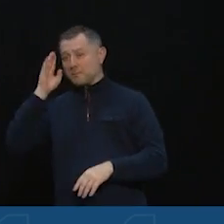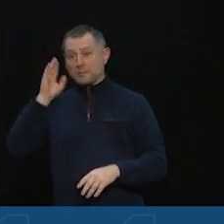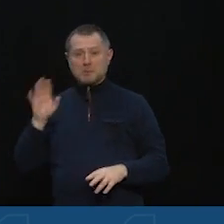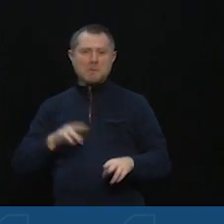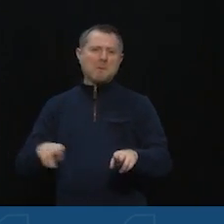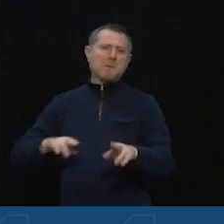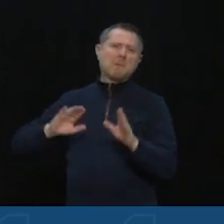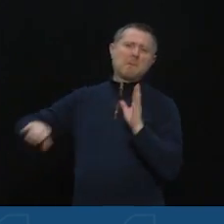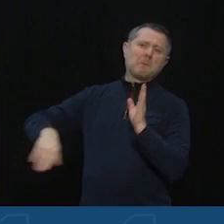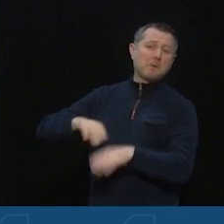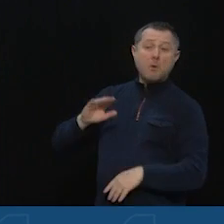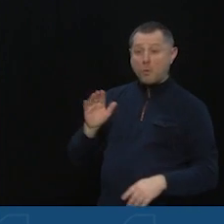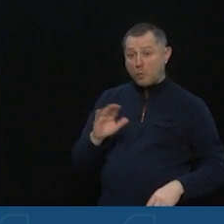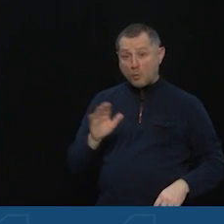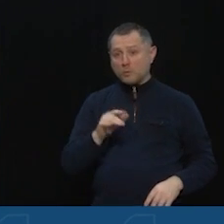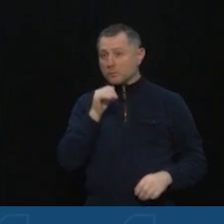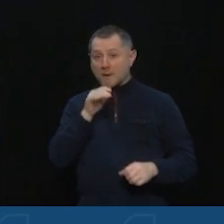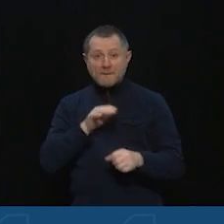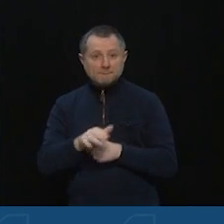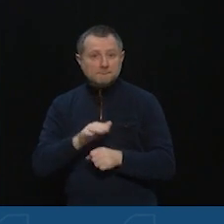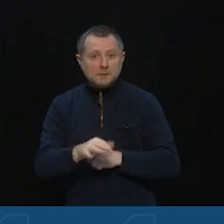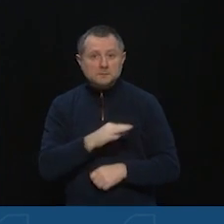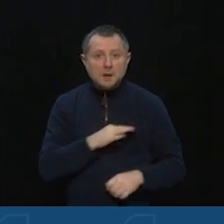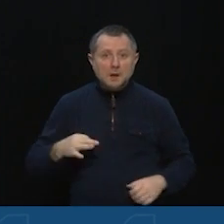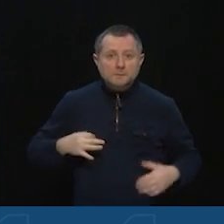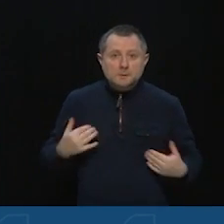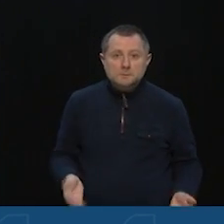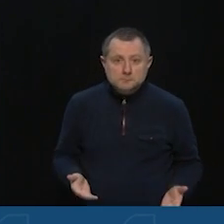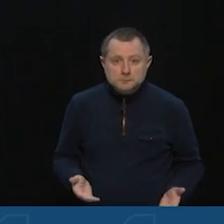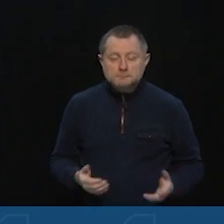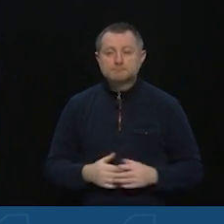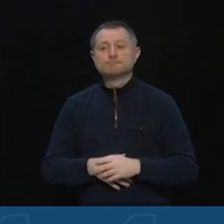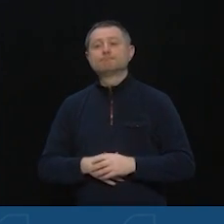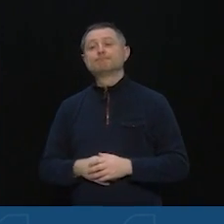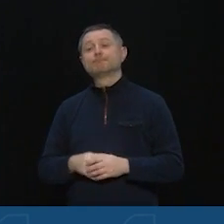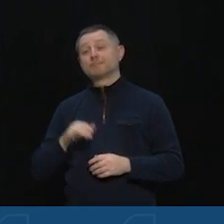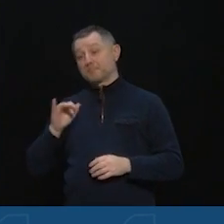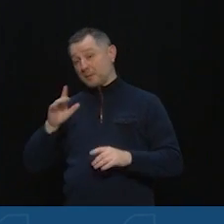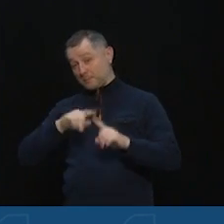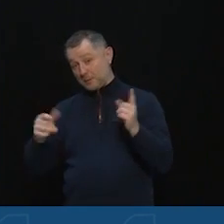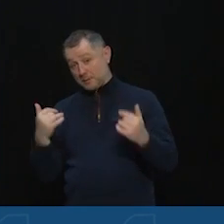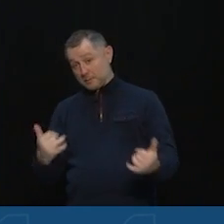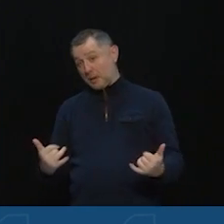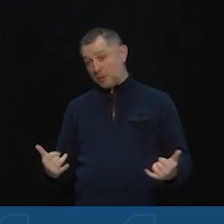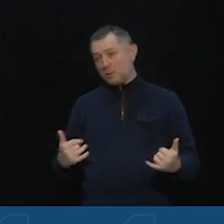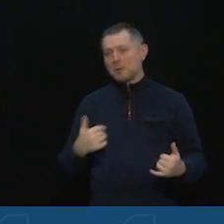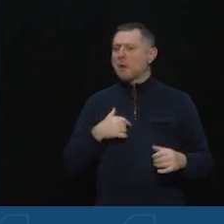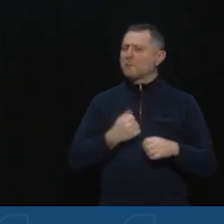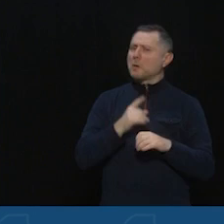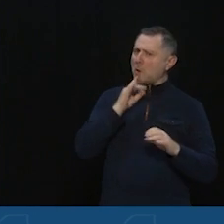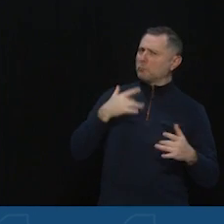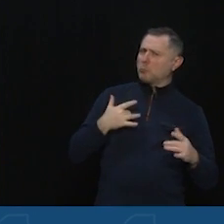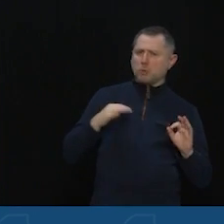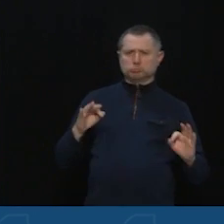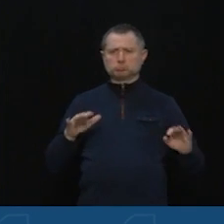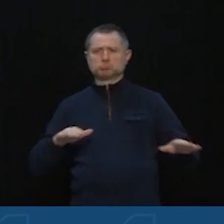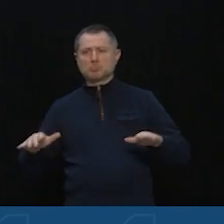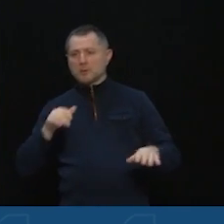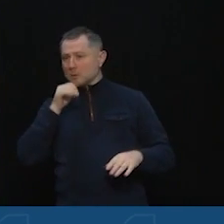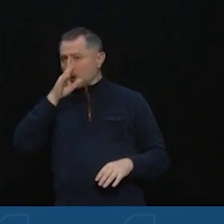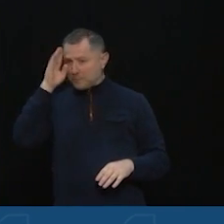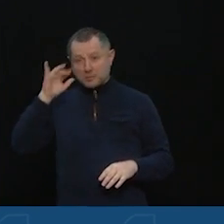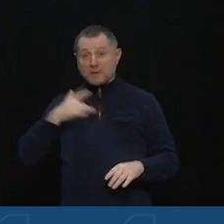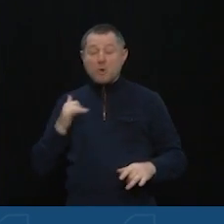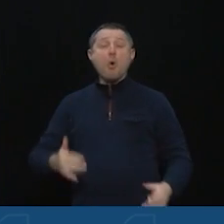our ability to staff them. But at this time, we are in a very good place with respect to hospital capacity. That is not